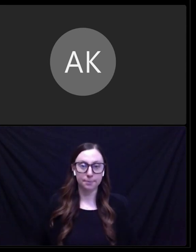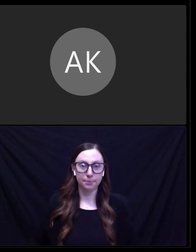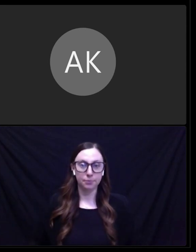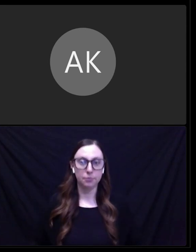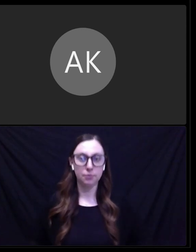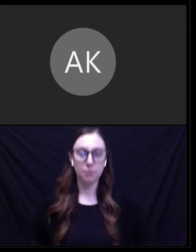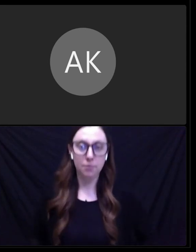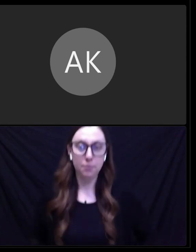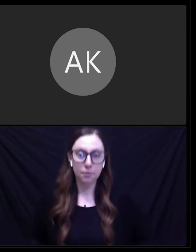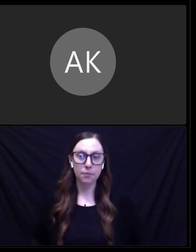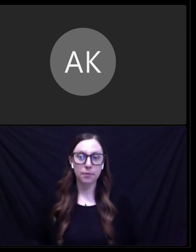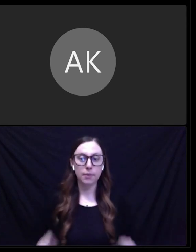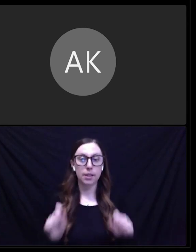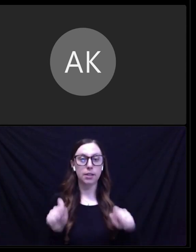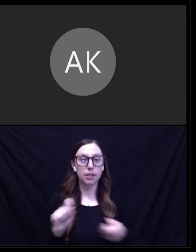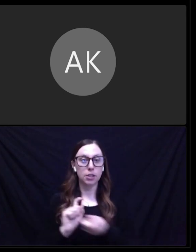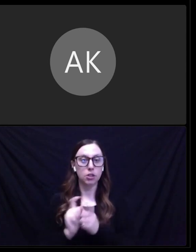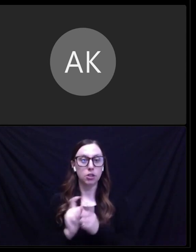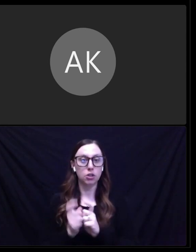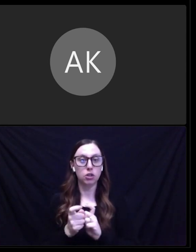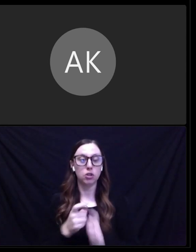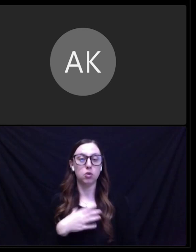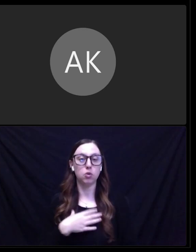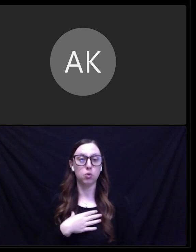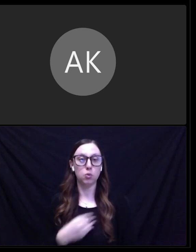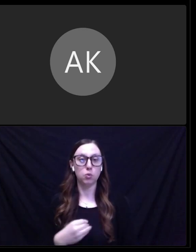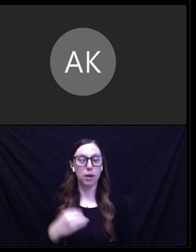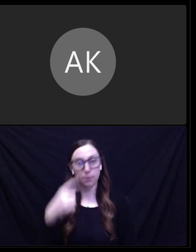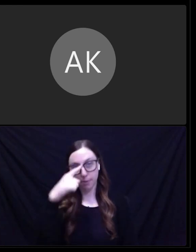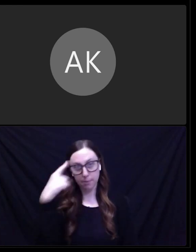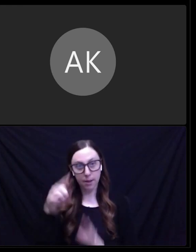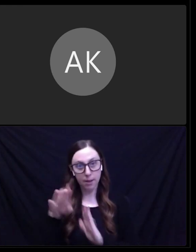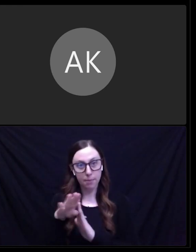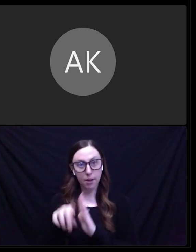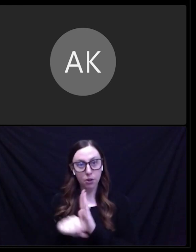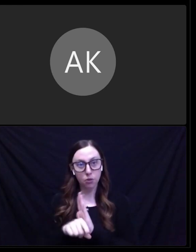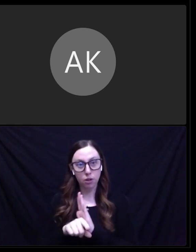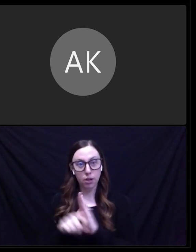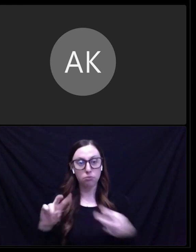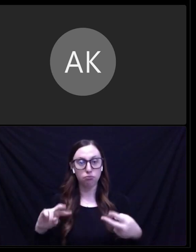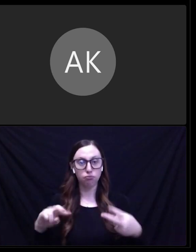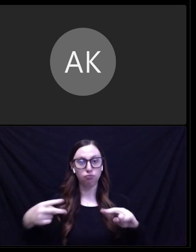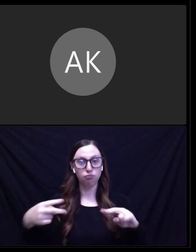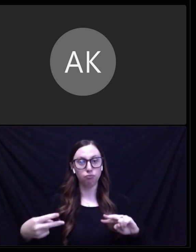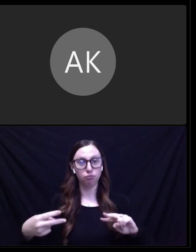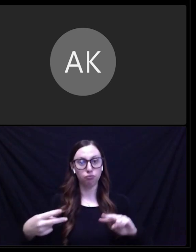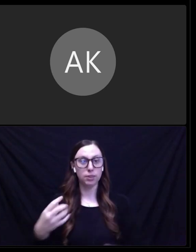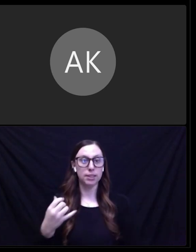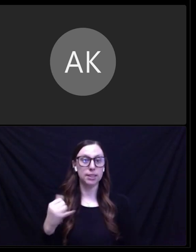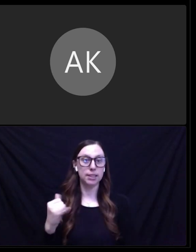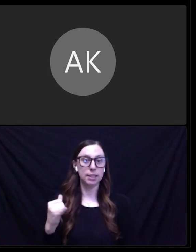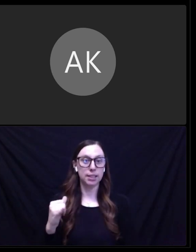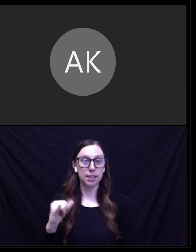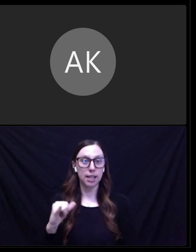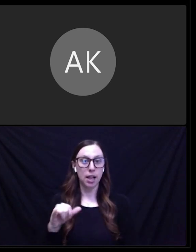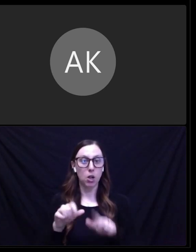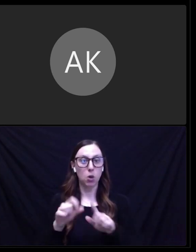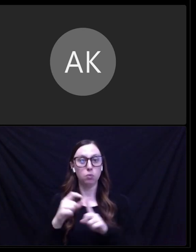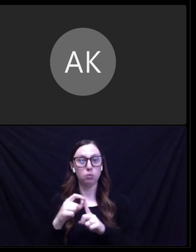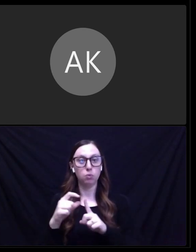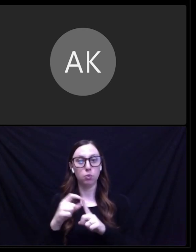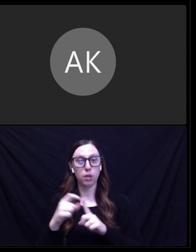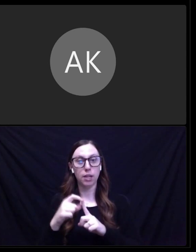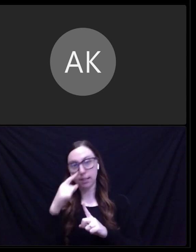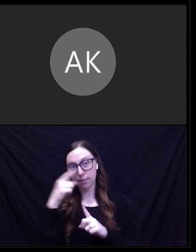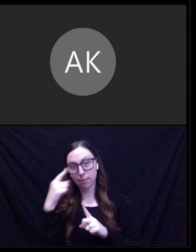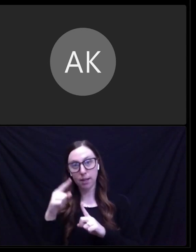to white on black, black on white, yellow on black, low contrast.